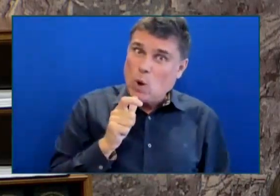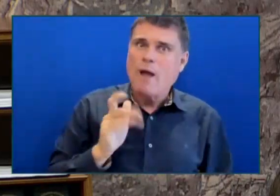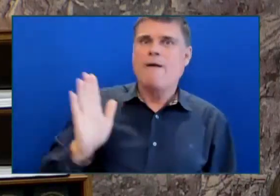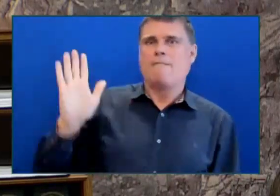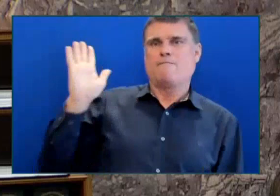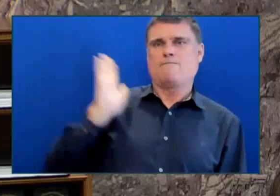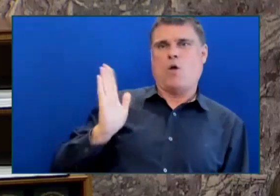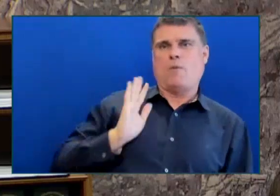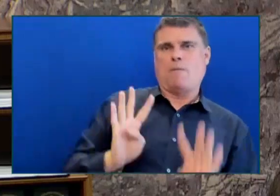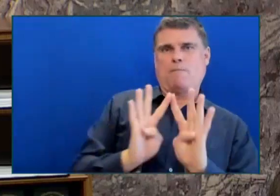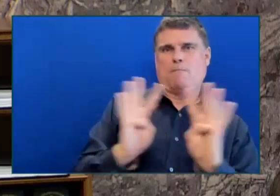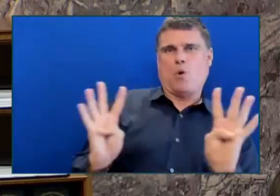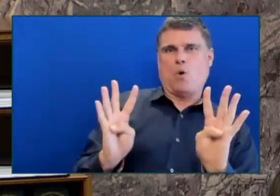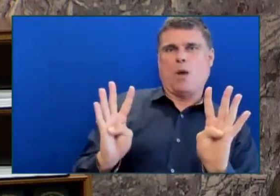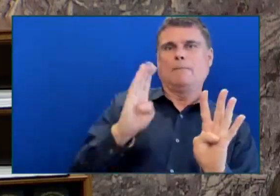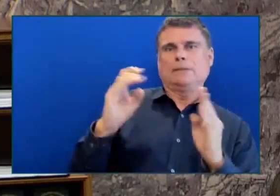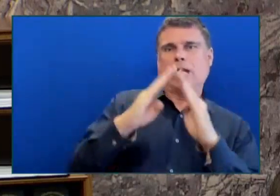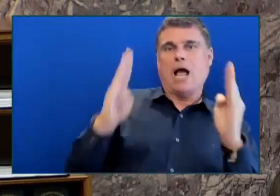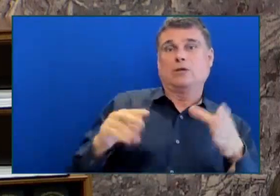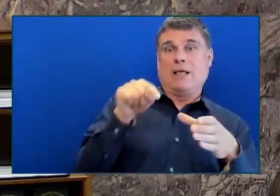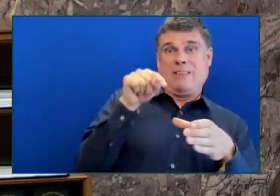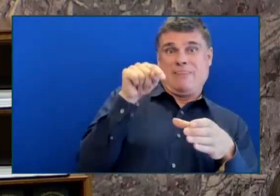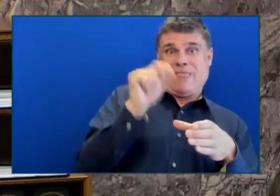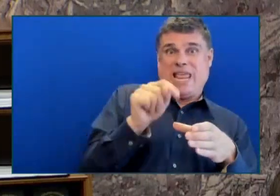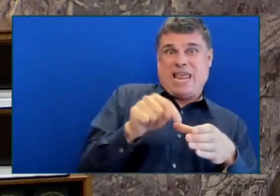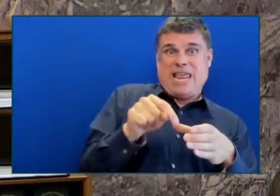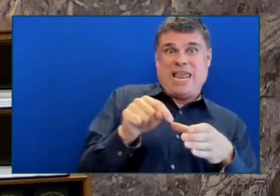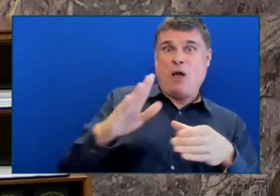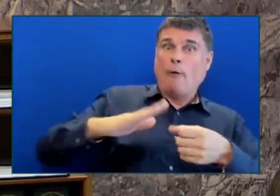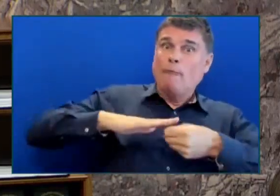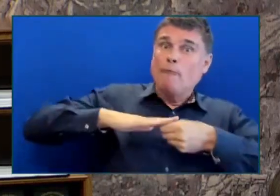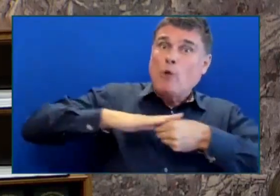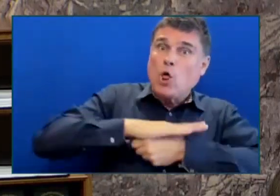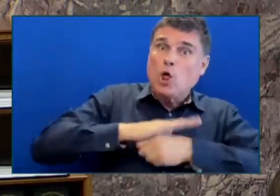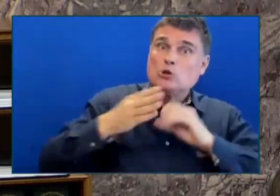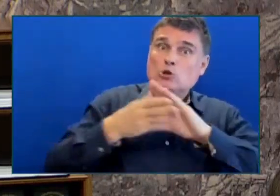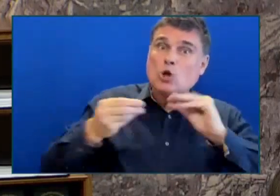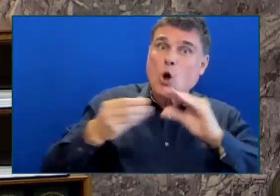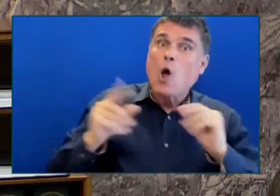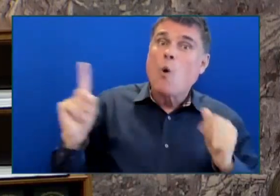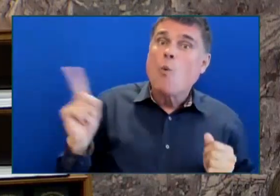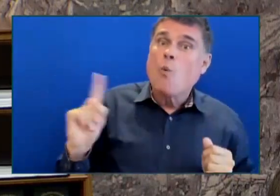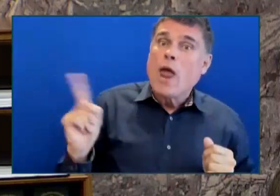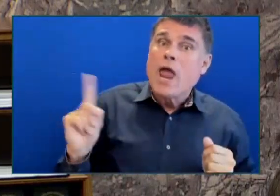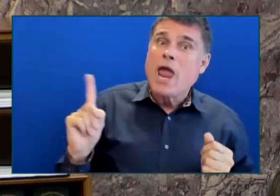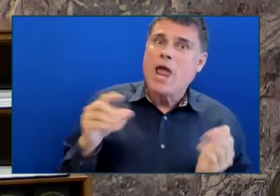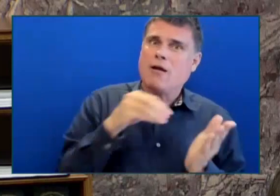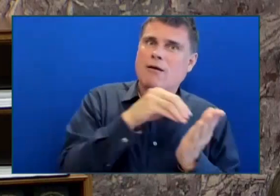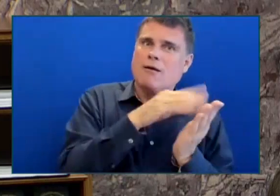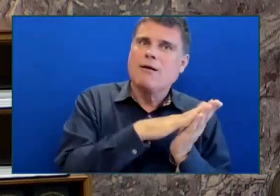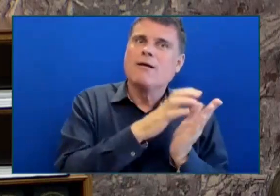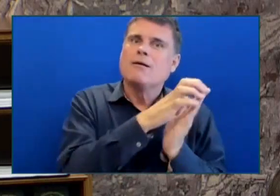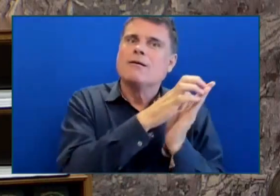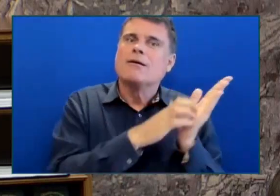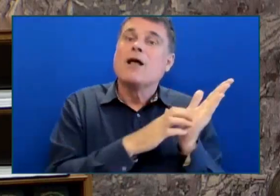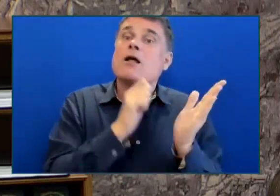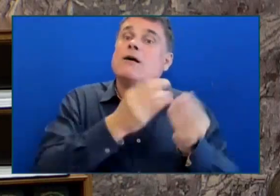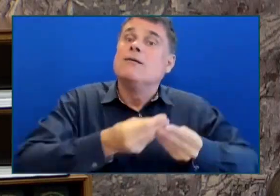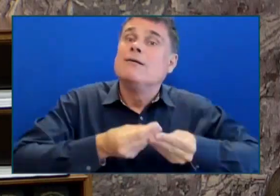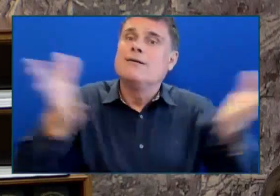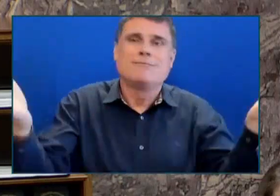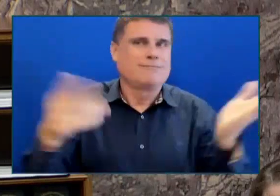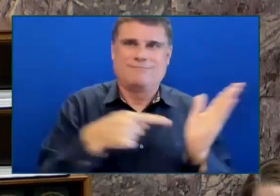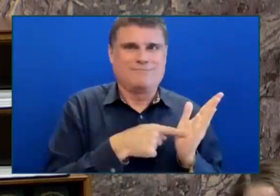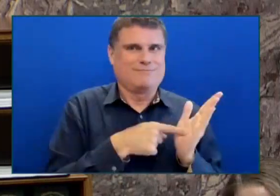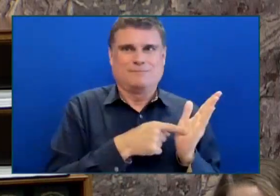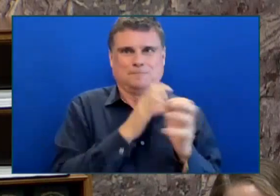buried behind a wall of disclosure agreements that they forced those board members to sign before firing their own NDP-appointed